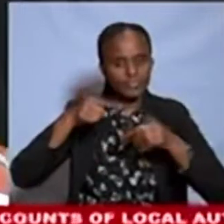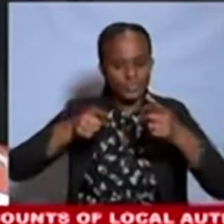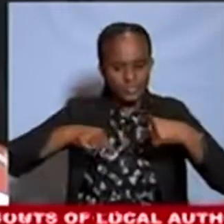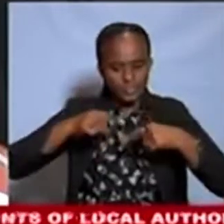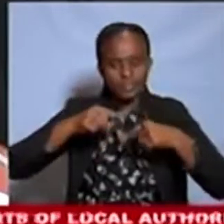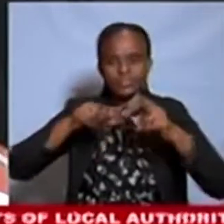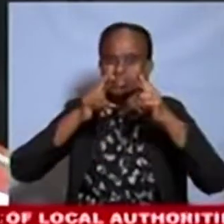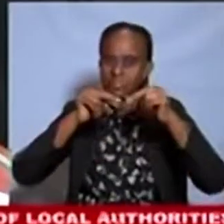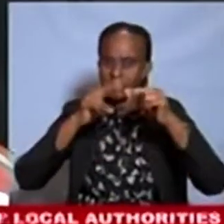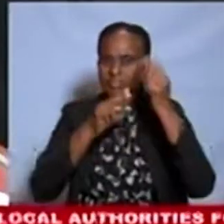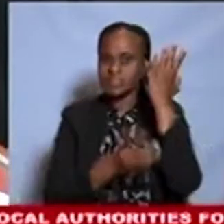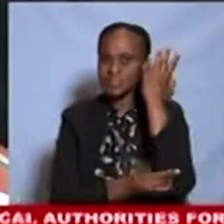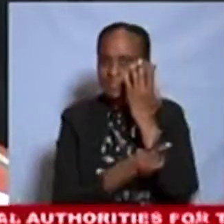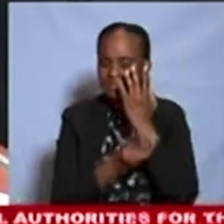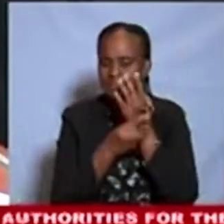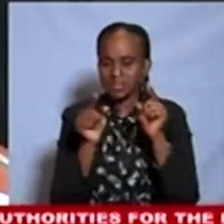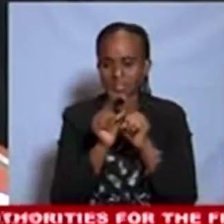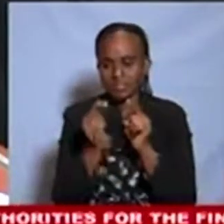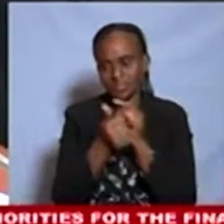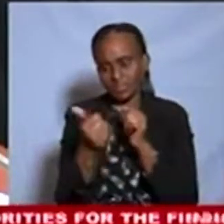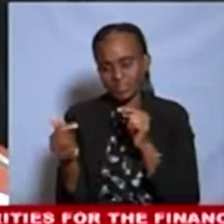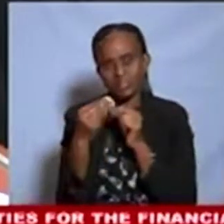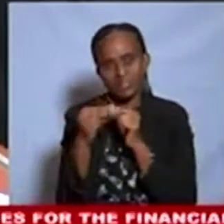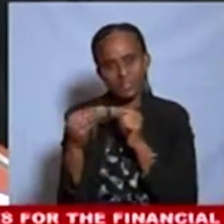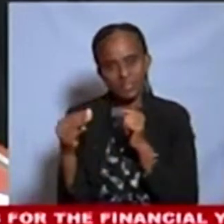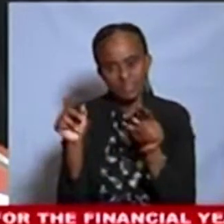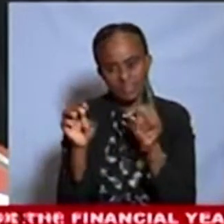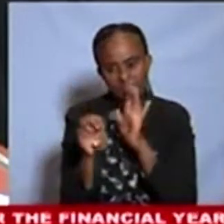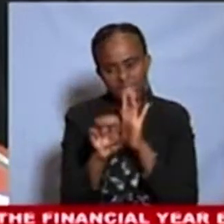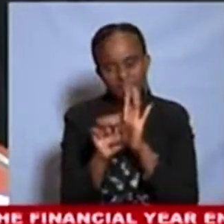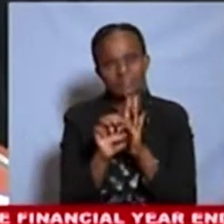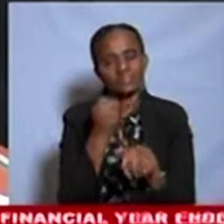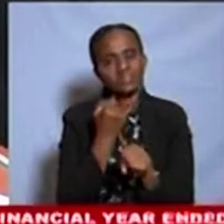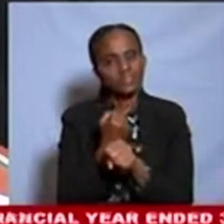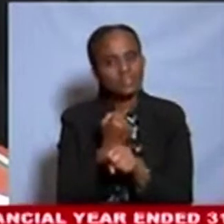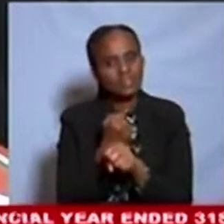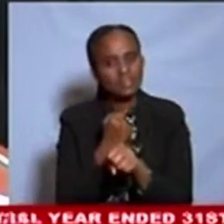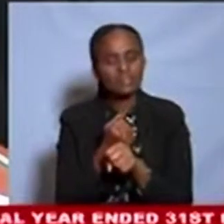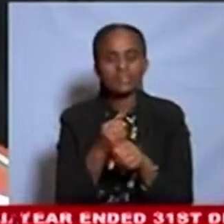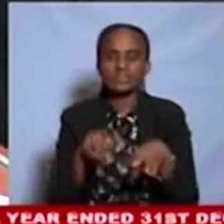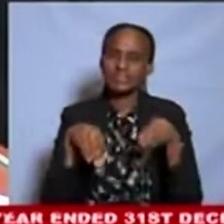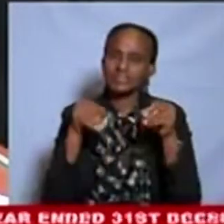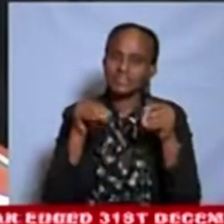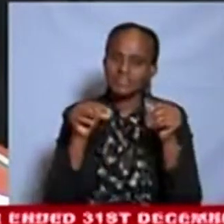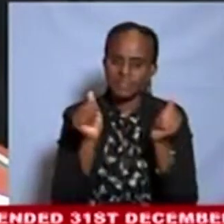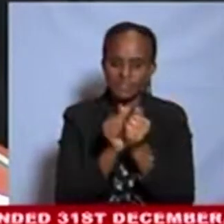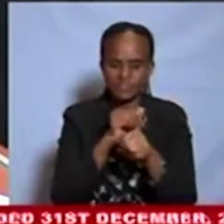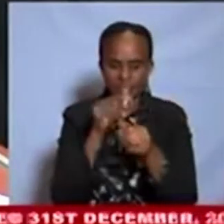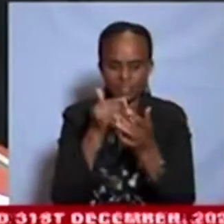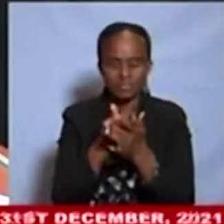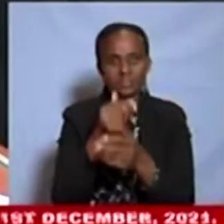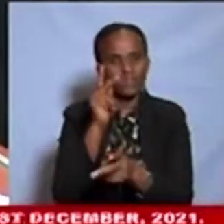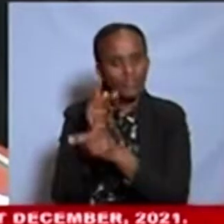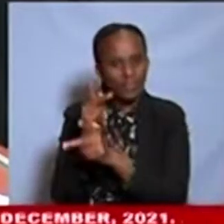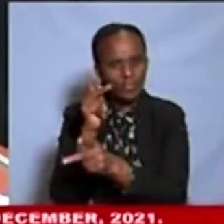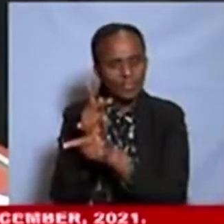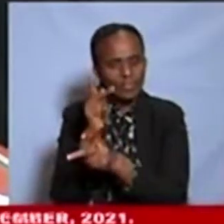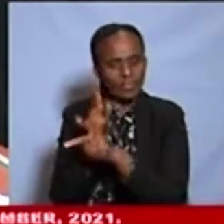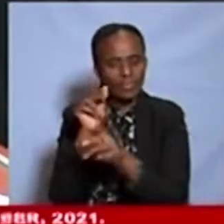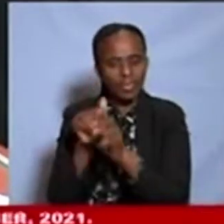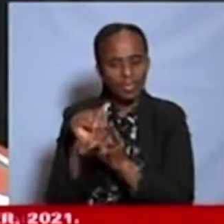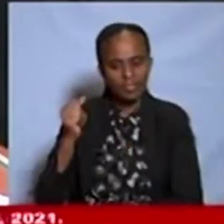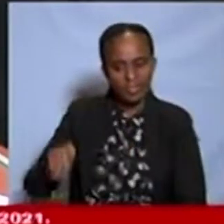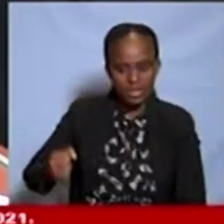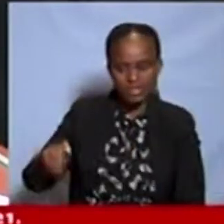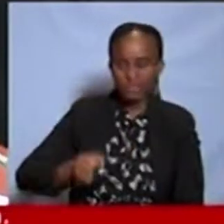Development and Rural Development, and the remaining materials like stones, gravel, and sand are being stored at Chief